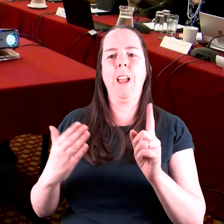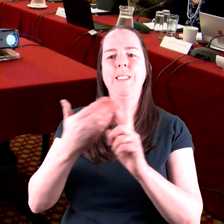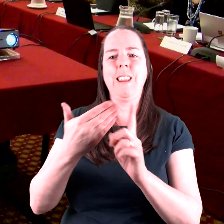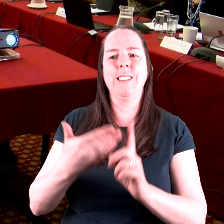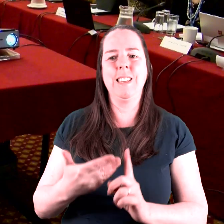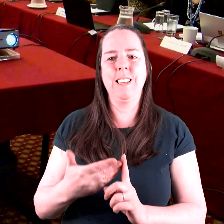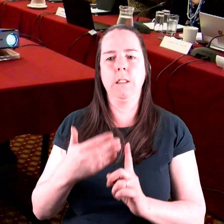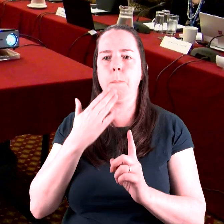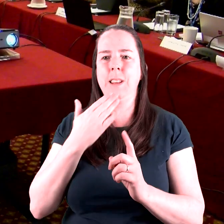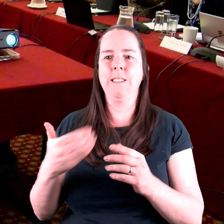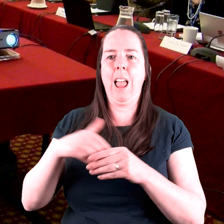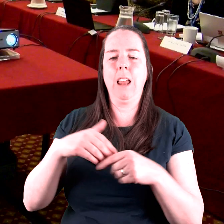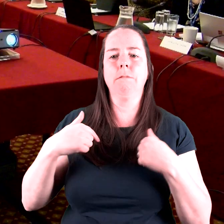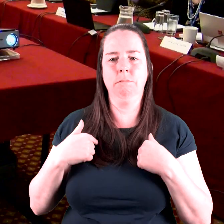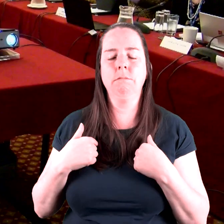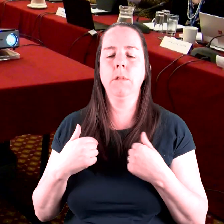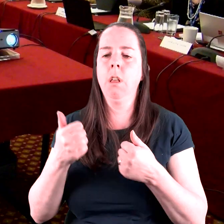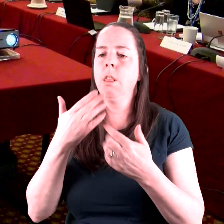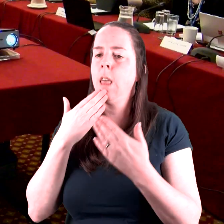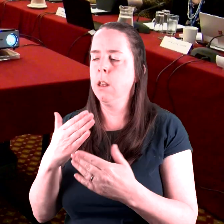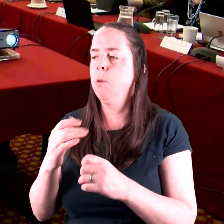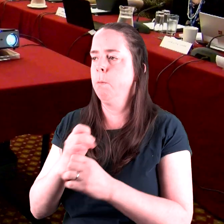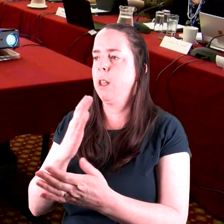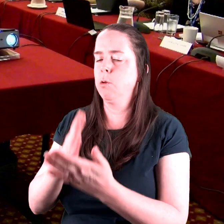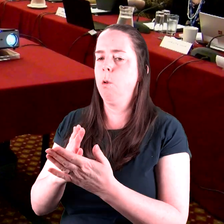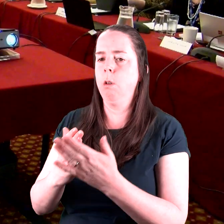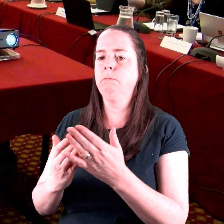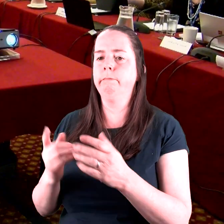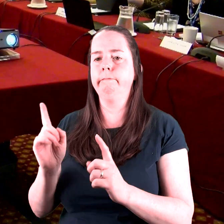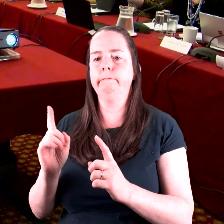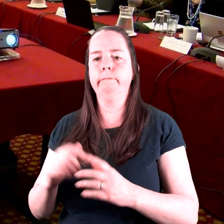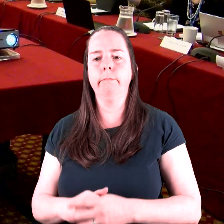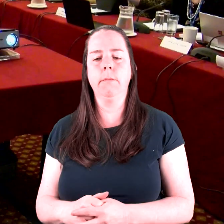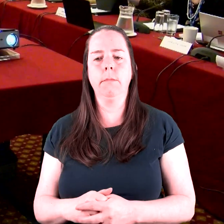attendees, please, Sarah. Thanks. Thank you for that. We'll make sure that happens, Iona.